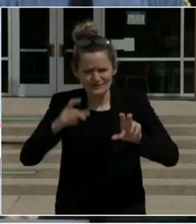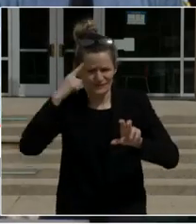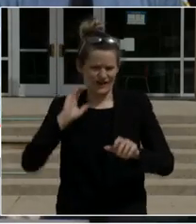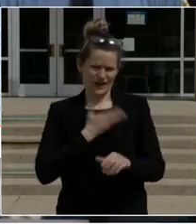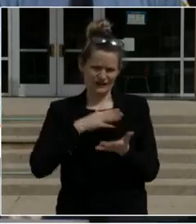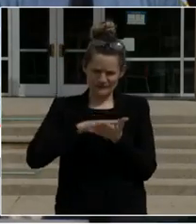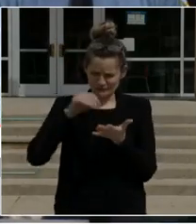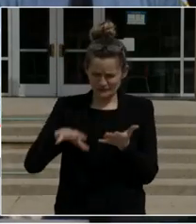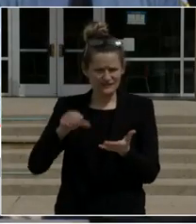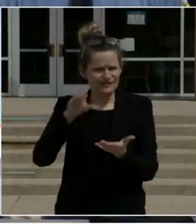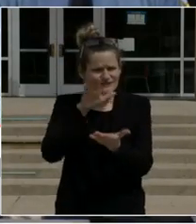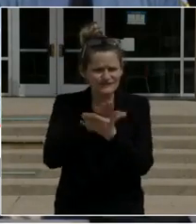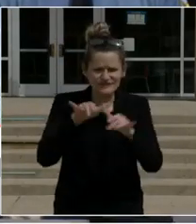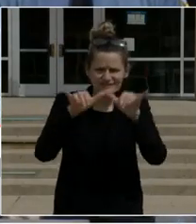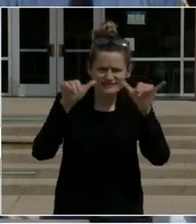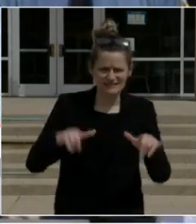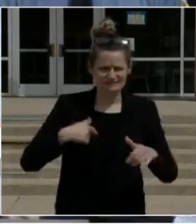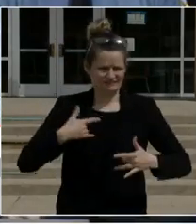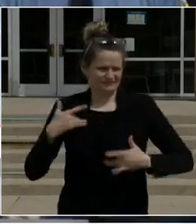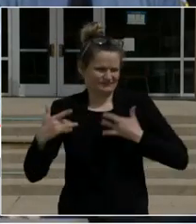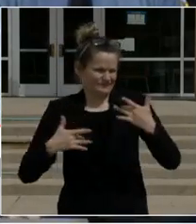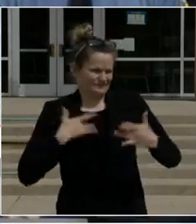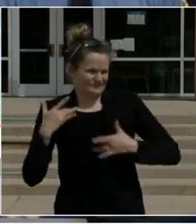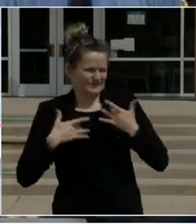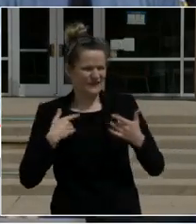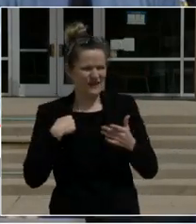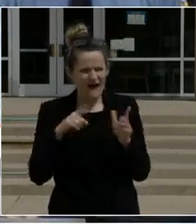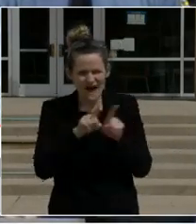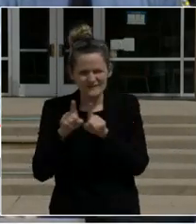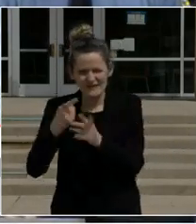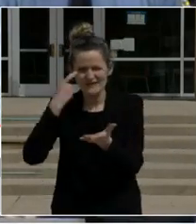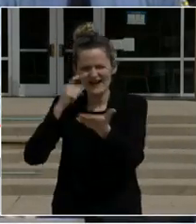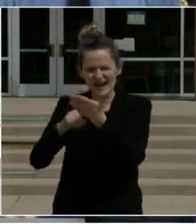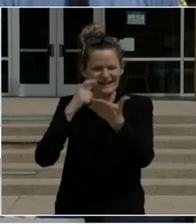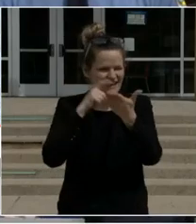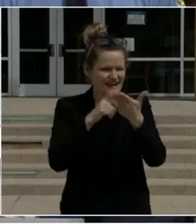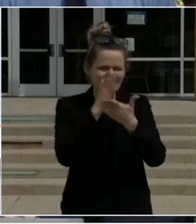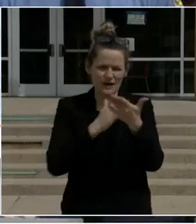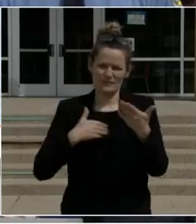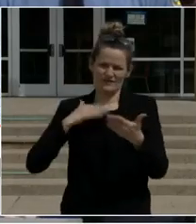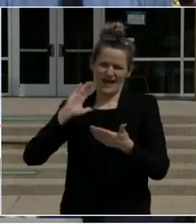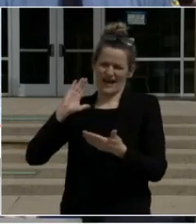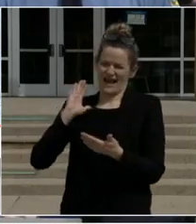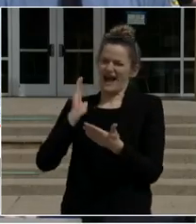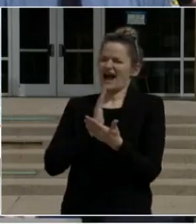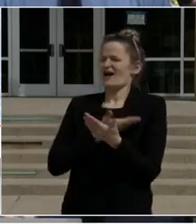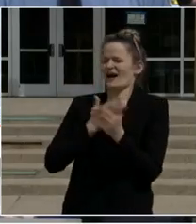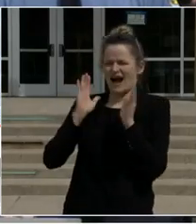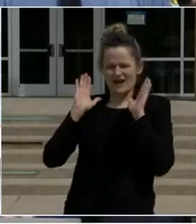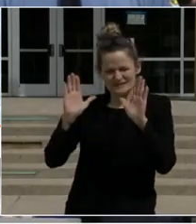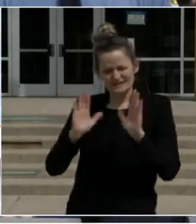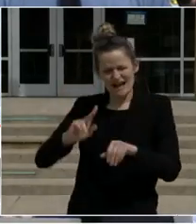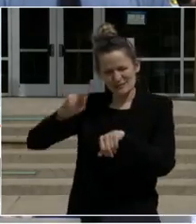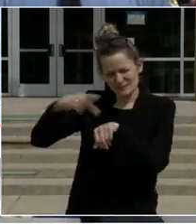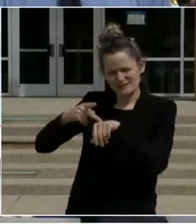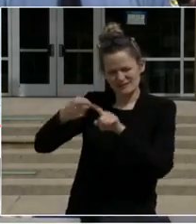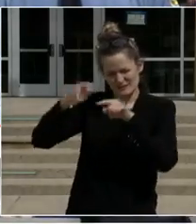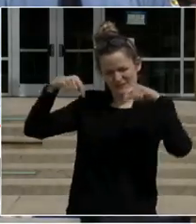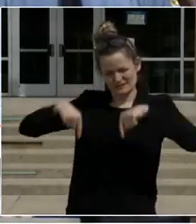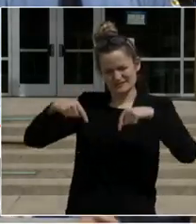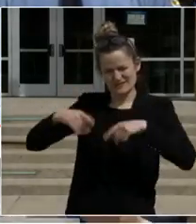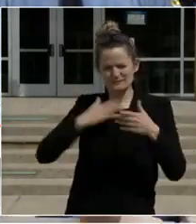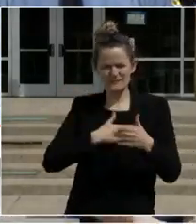be also recognizing and hearing from some of our outstanding principals at D.C. Public Schools. Give them a big round